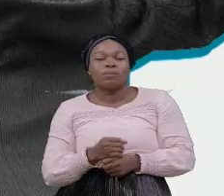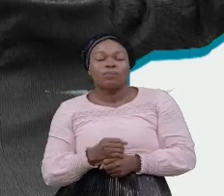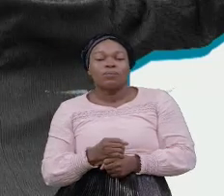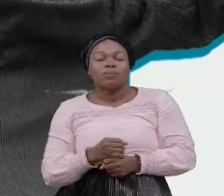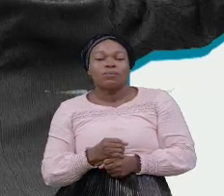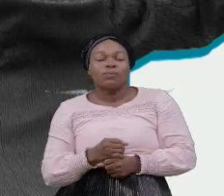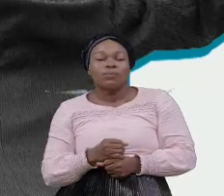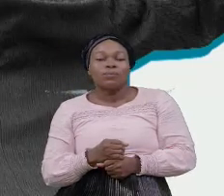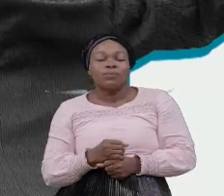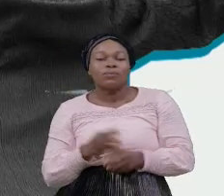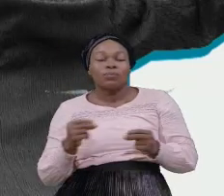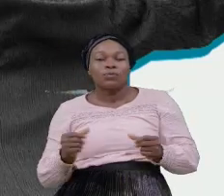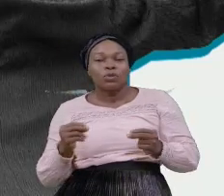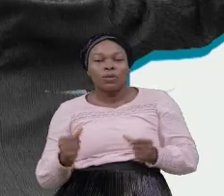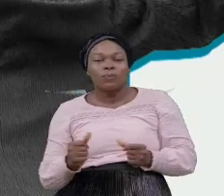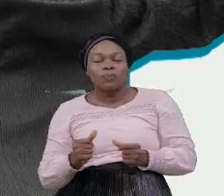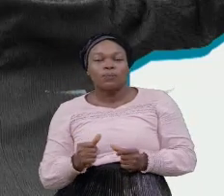Quickly.